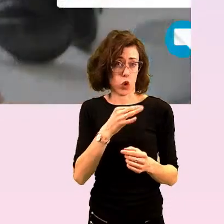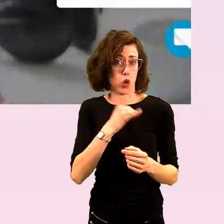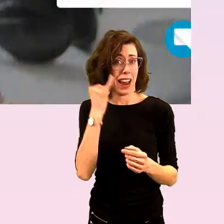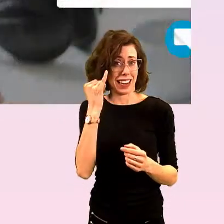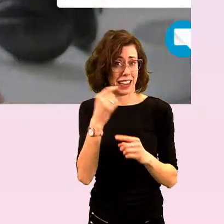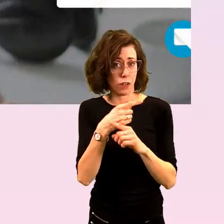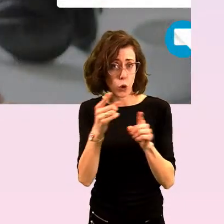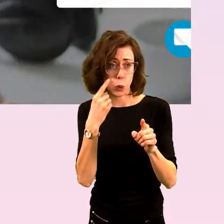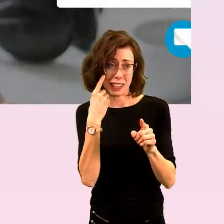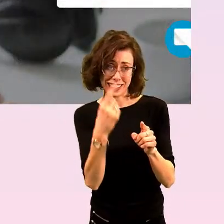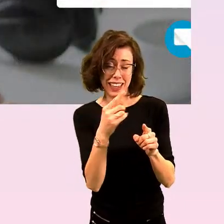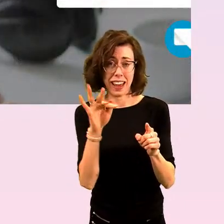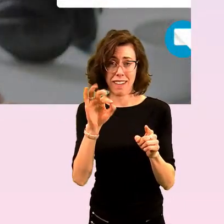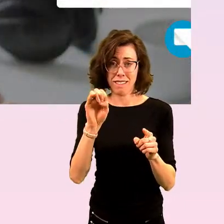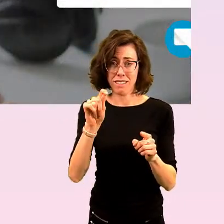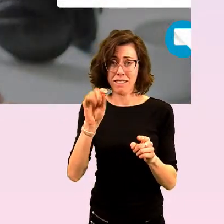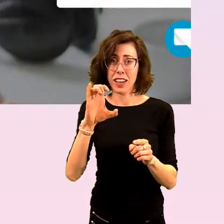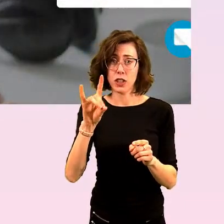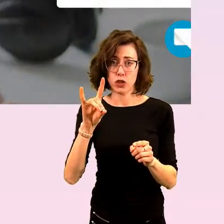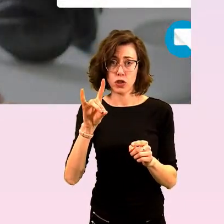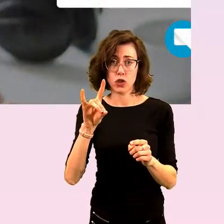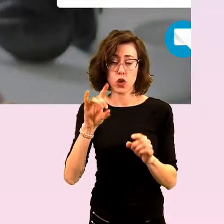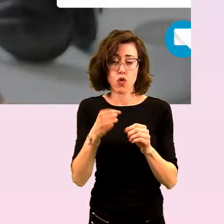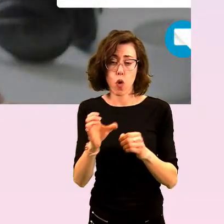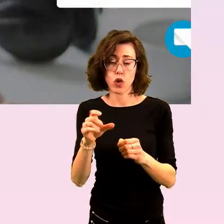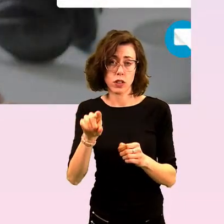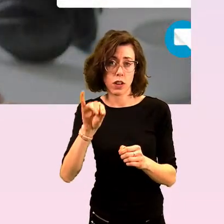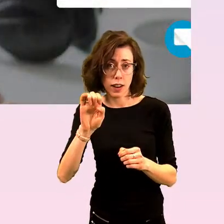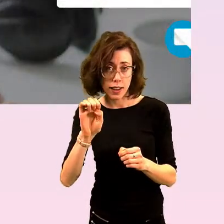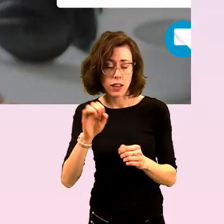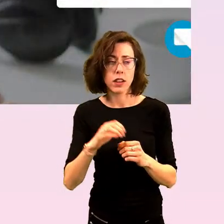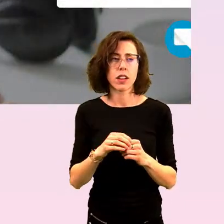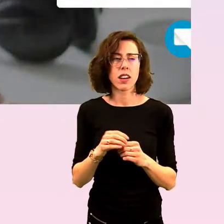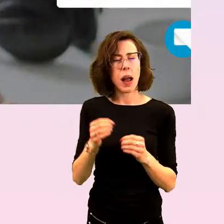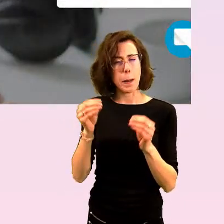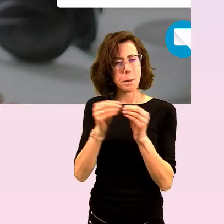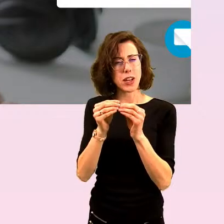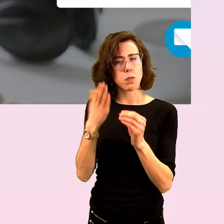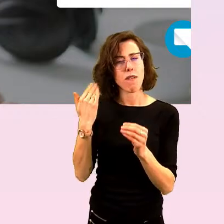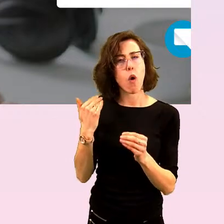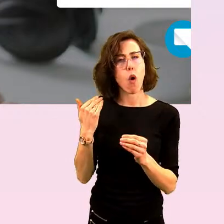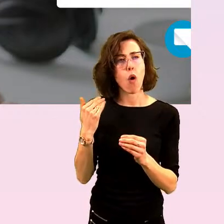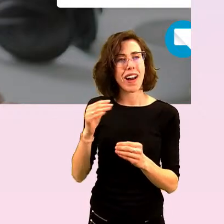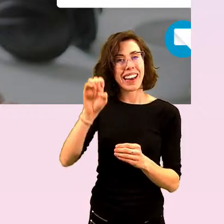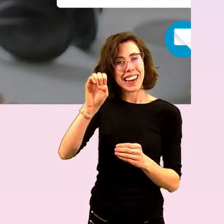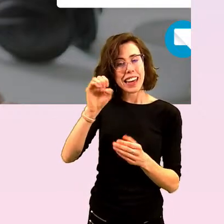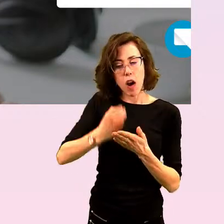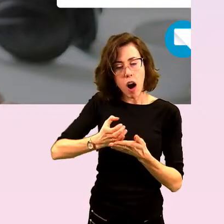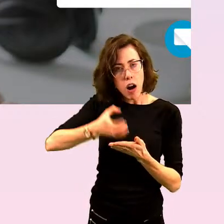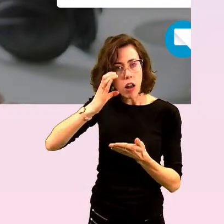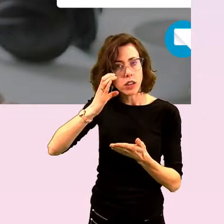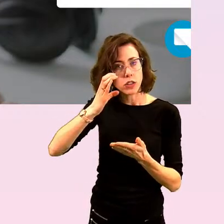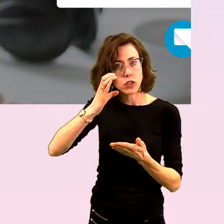fetchcourses.ie. I mentioned briefly the e-college provision, which this is the one that